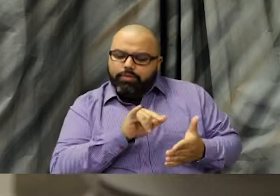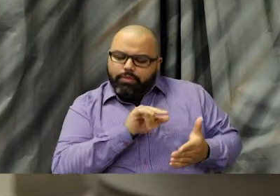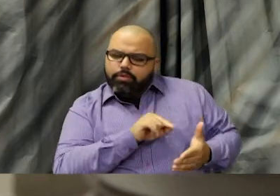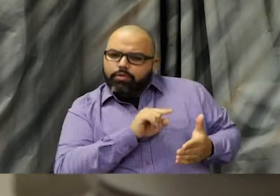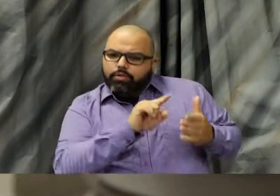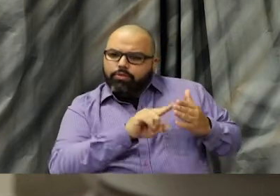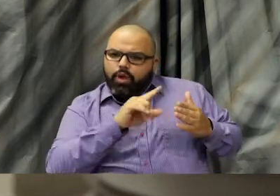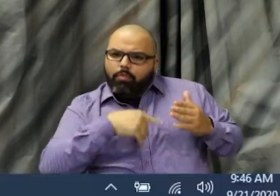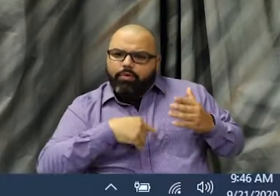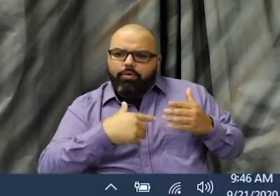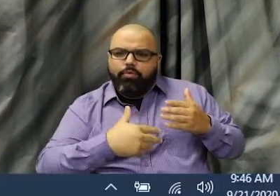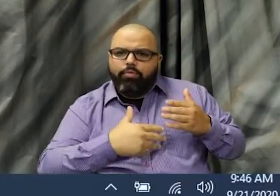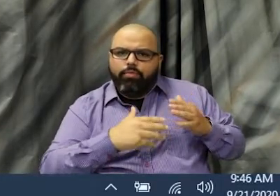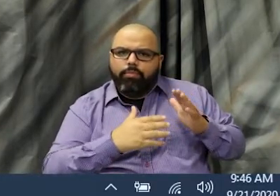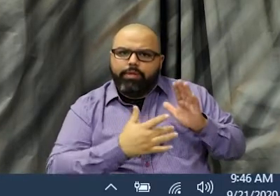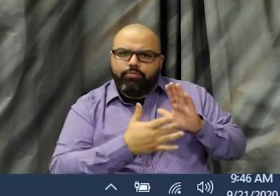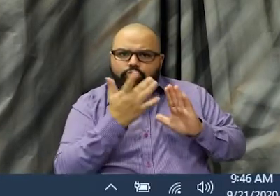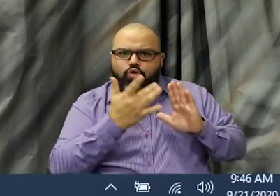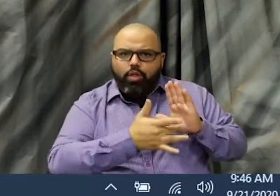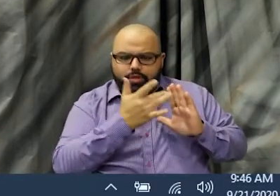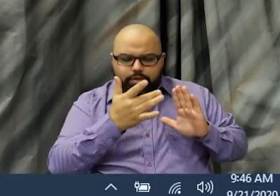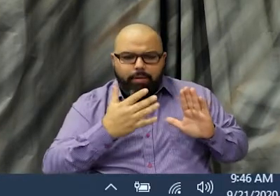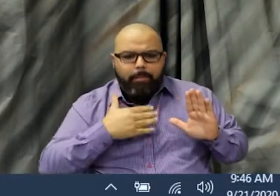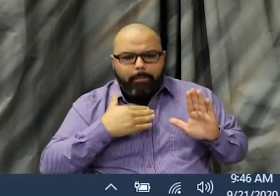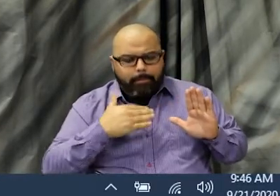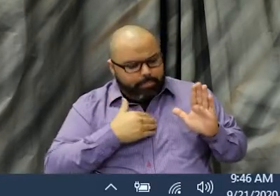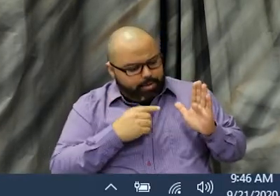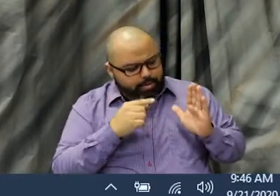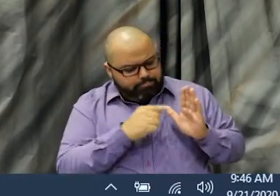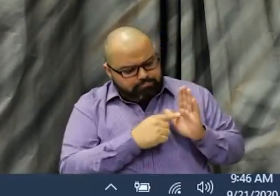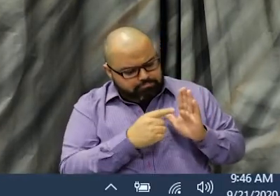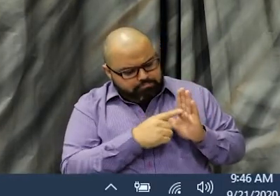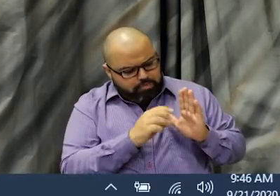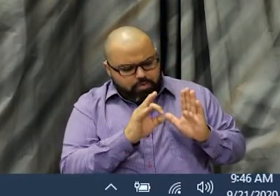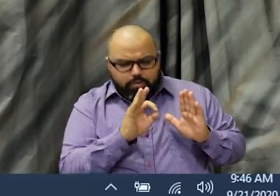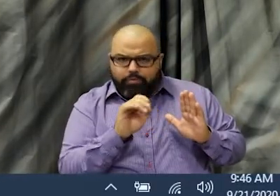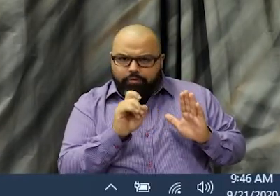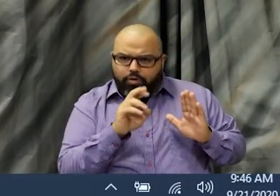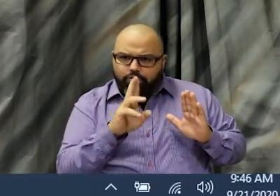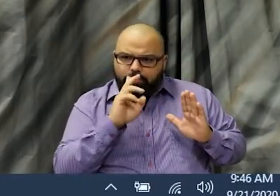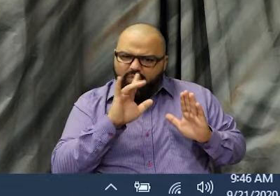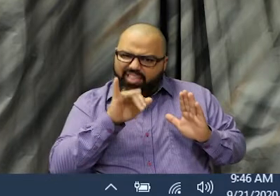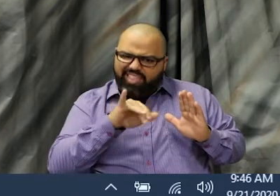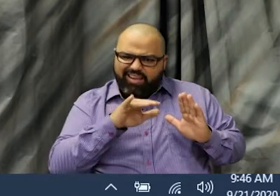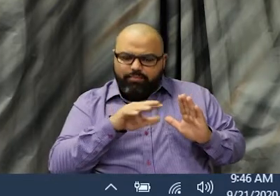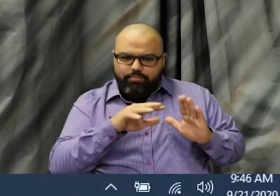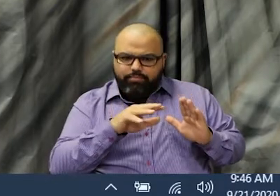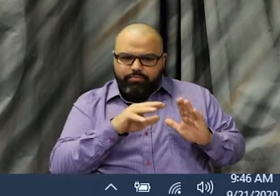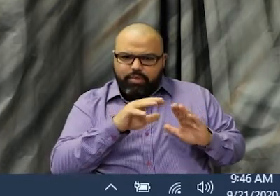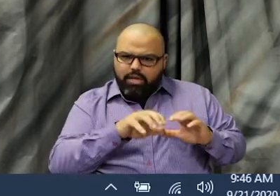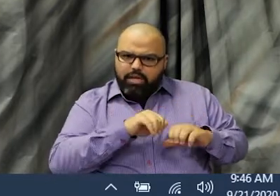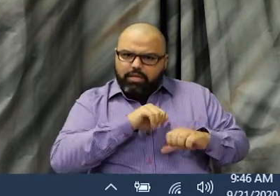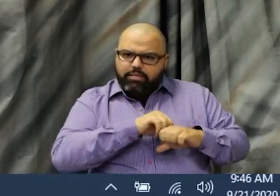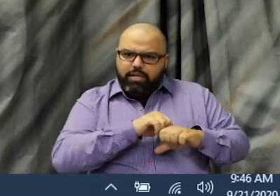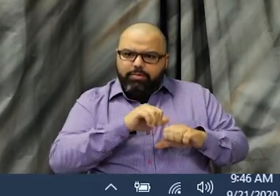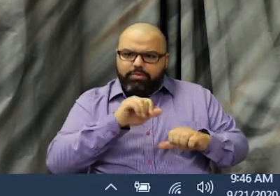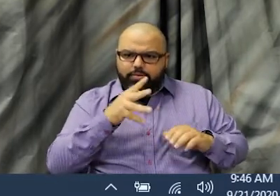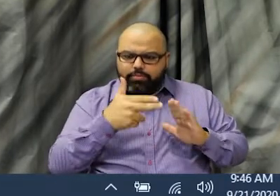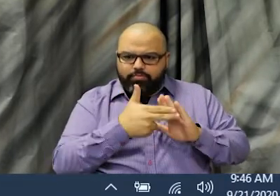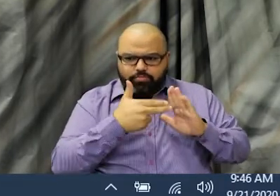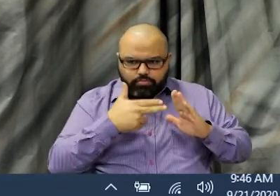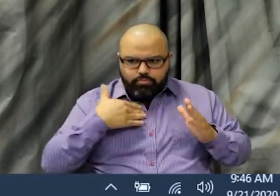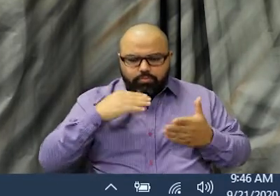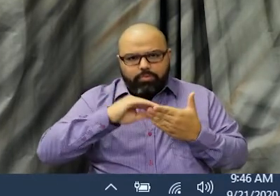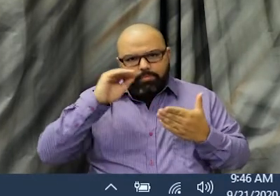Schoology. So I'm going to go through my Schoology. My folder for that assignment